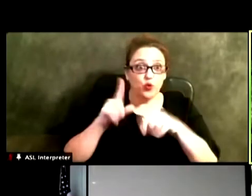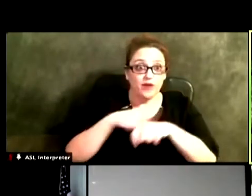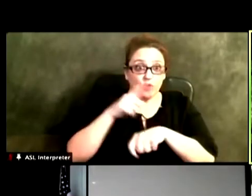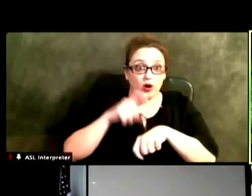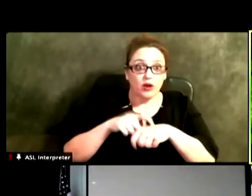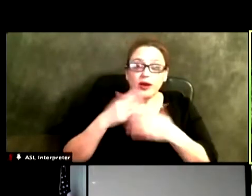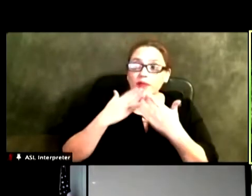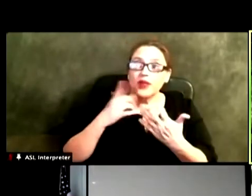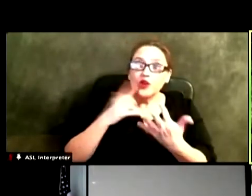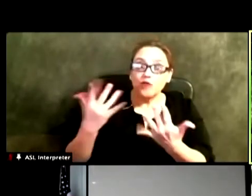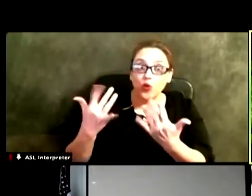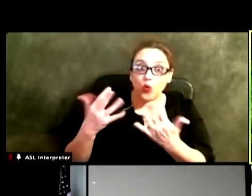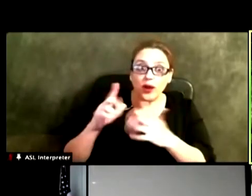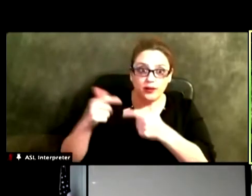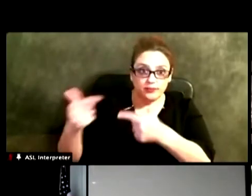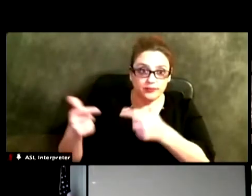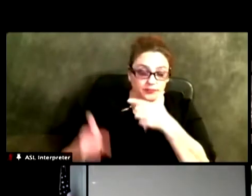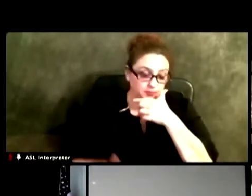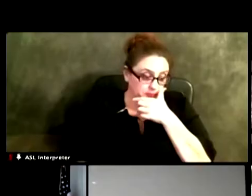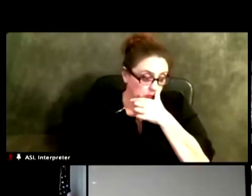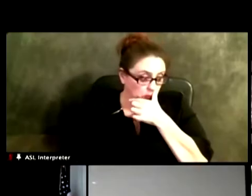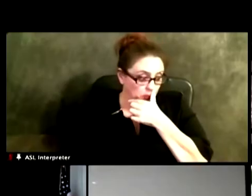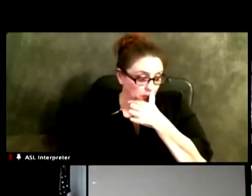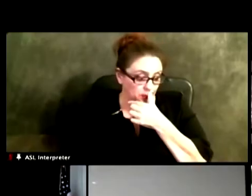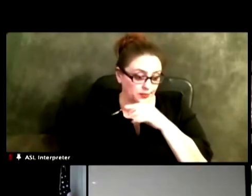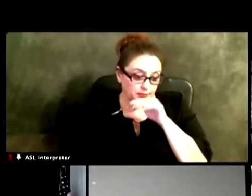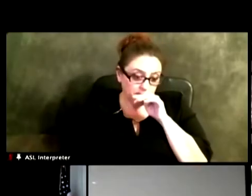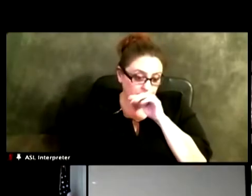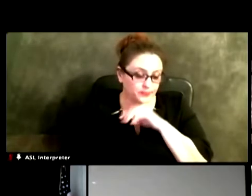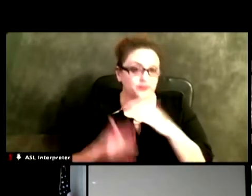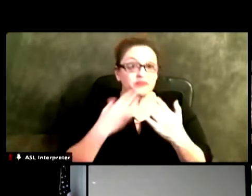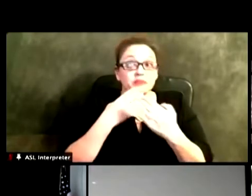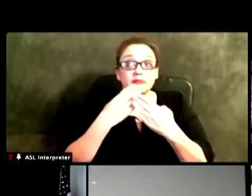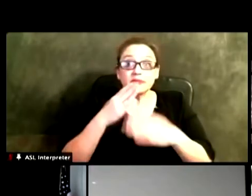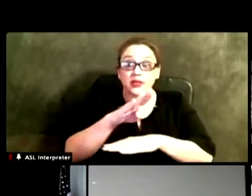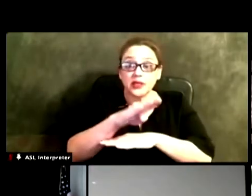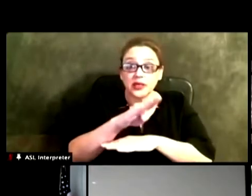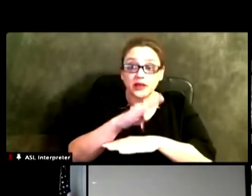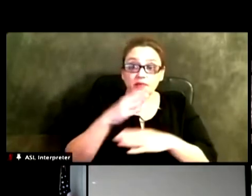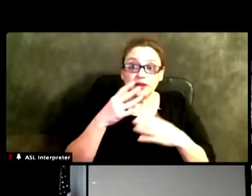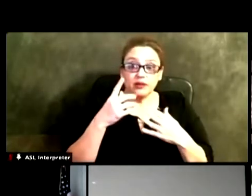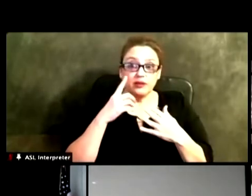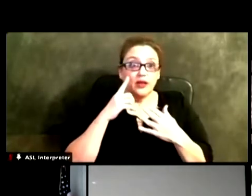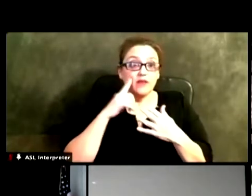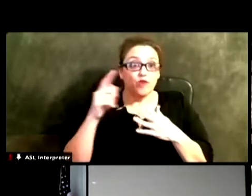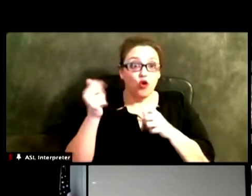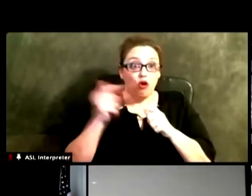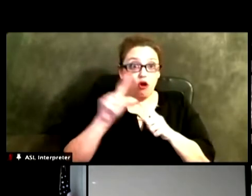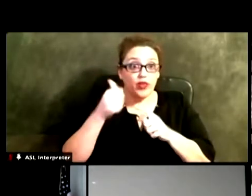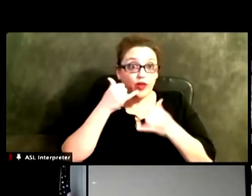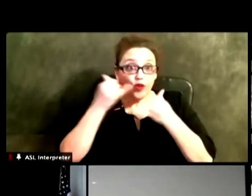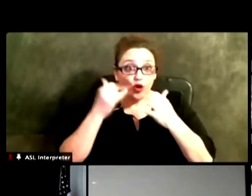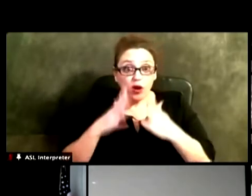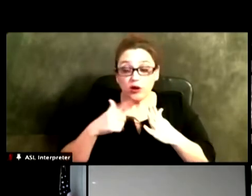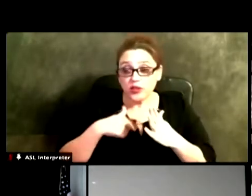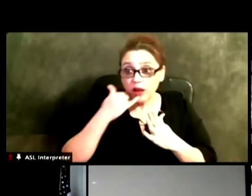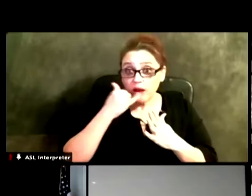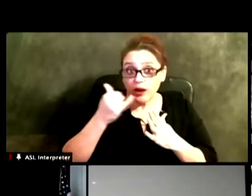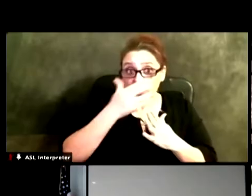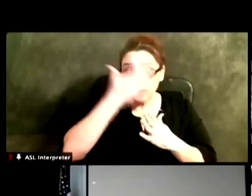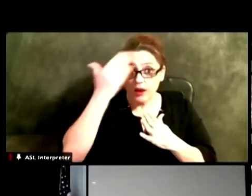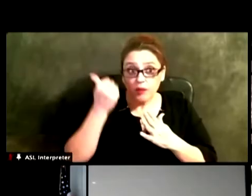If you're there, please go ahead. Hello, good evening, and to all the callers too. I'm calling because the name